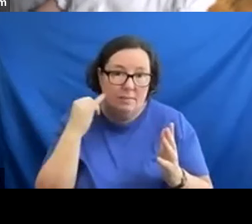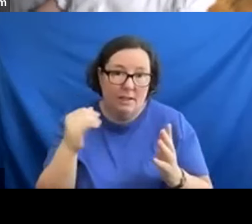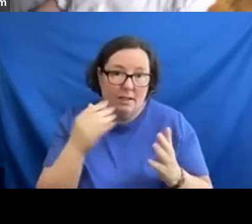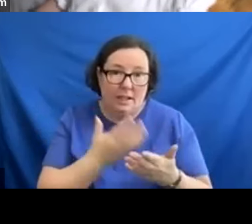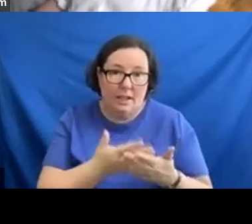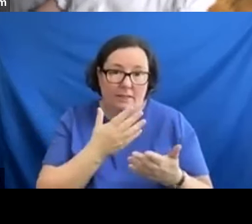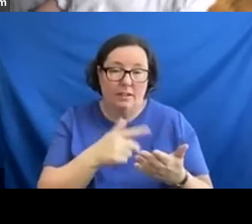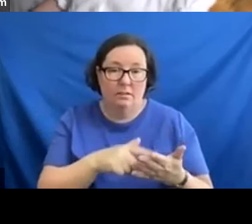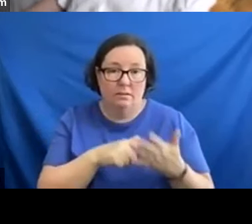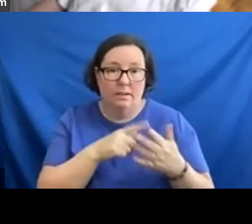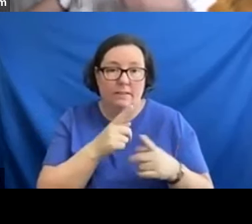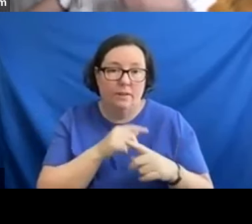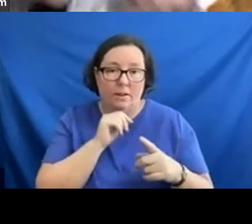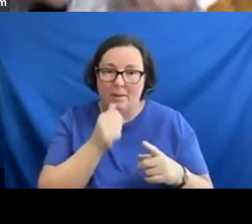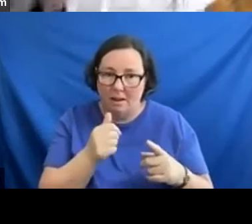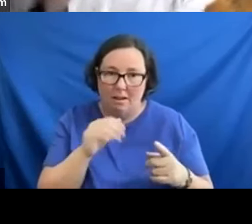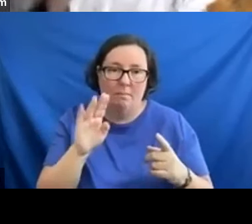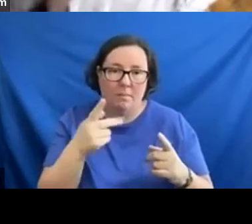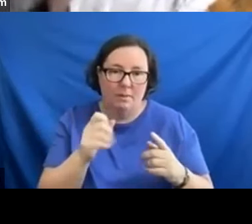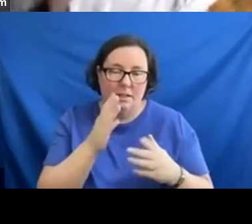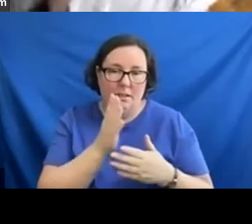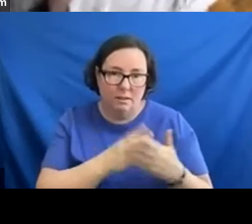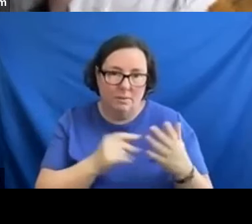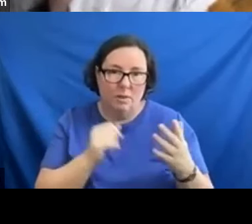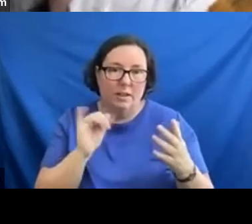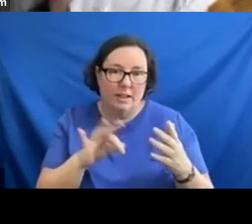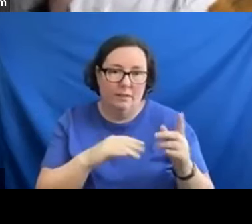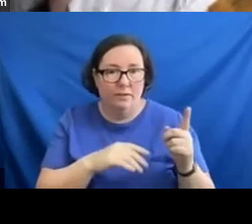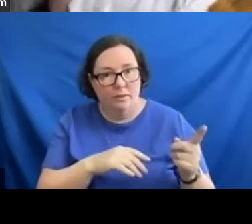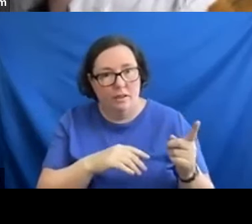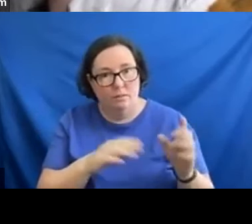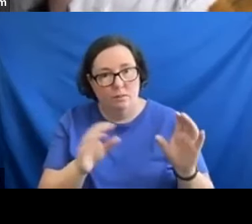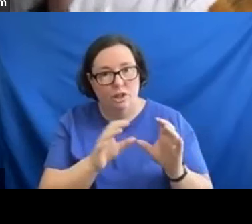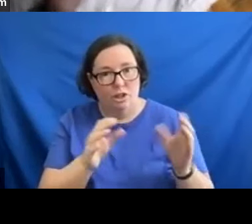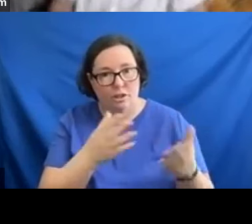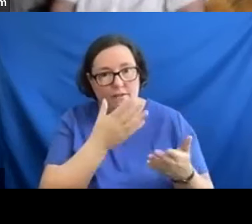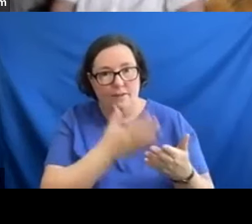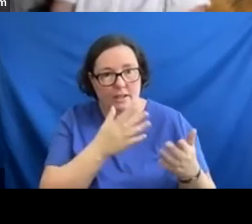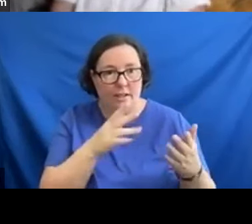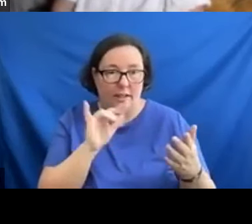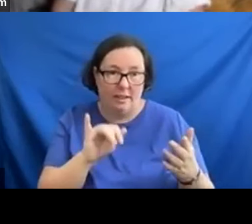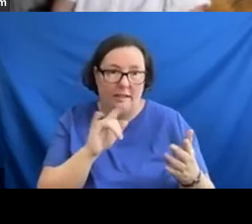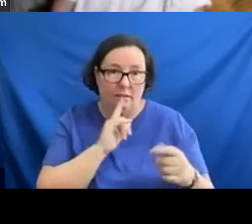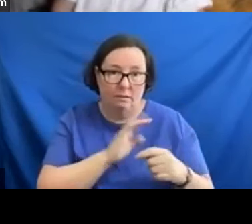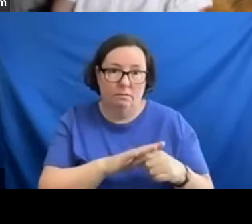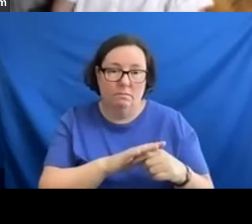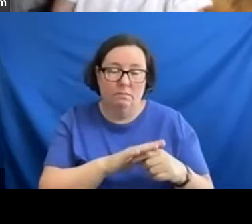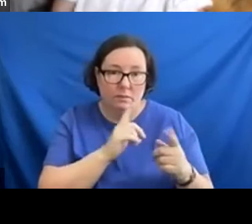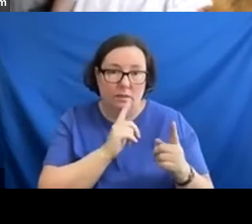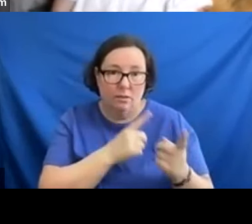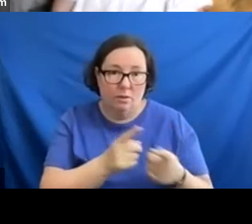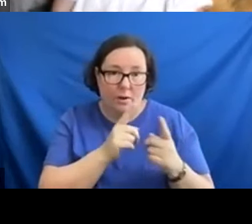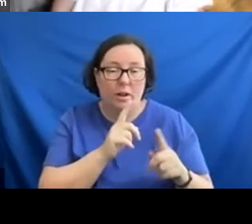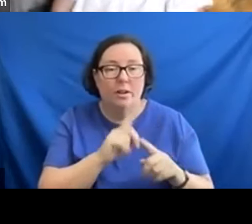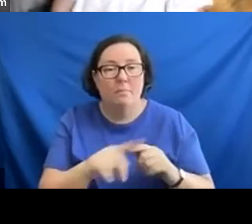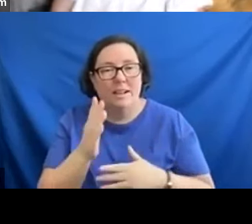evidence from our non-BPS components as long as they would certify that that's the case. But